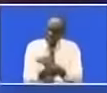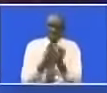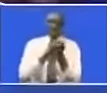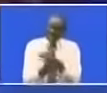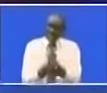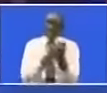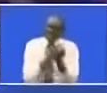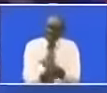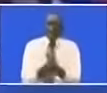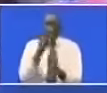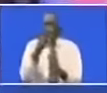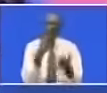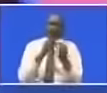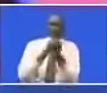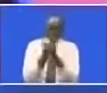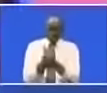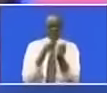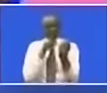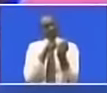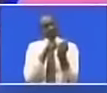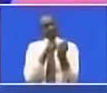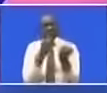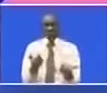sign is actually talking about change. What